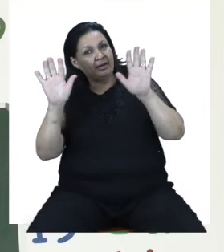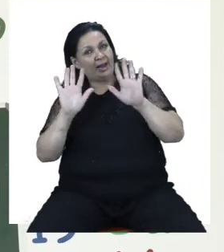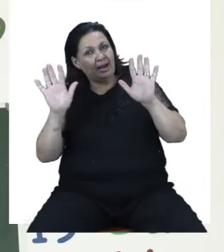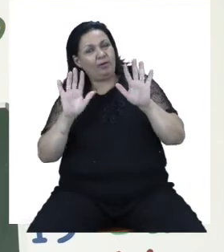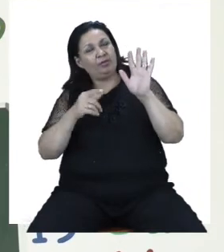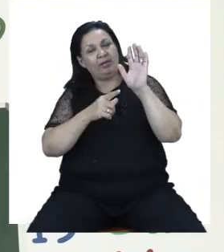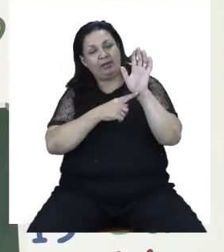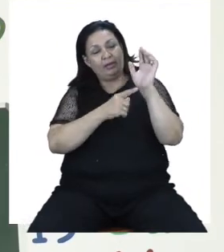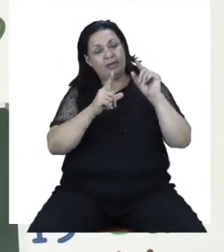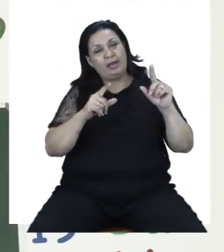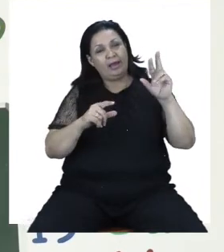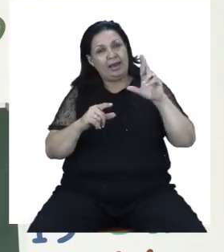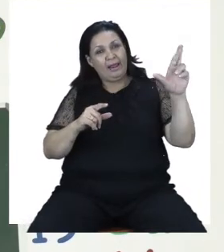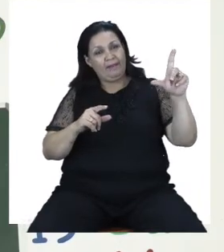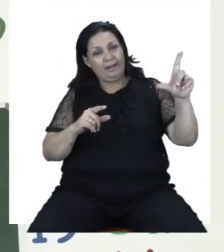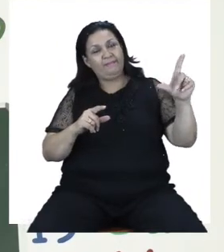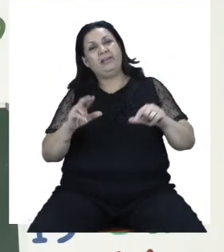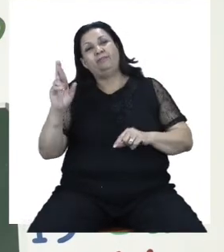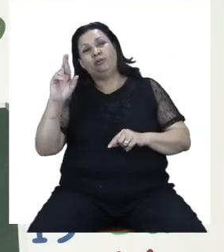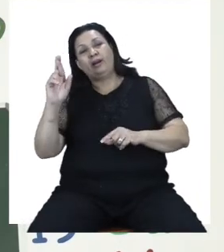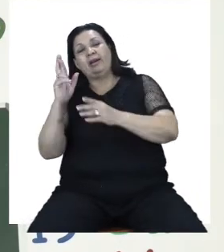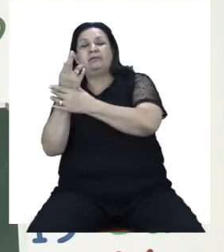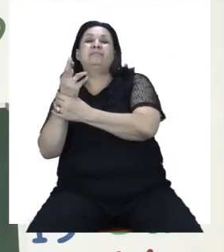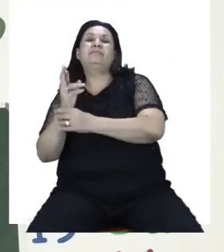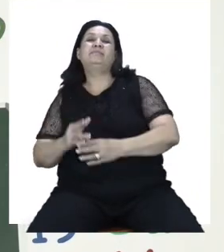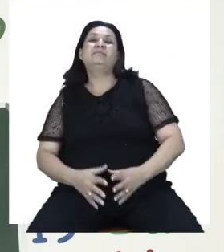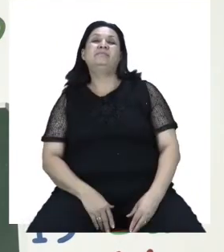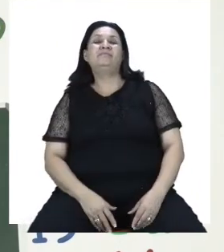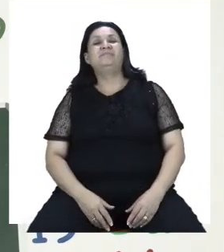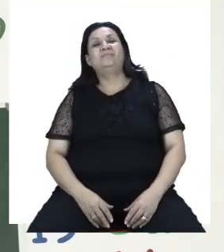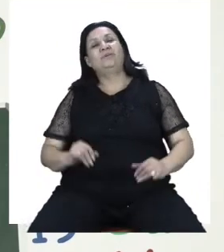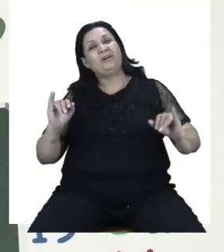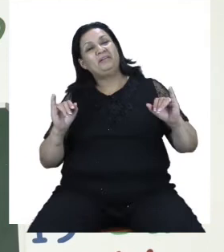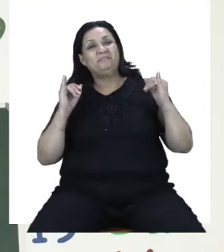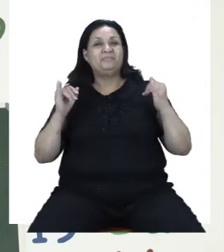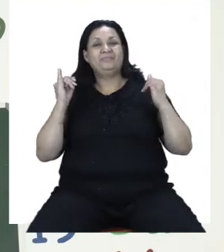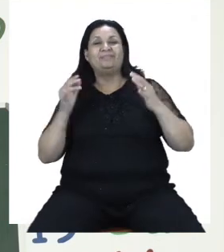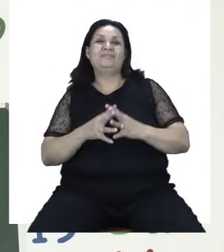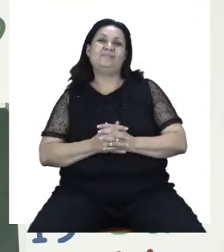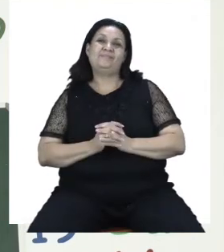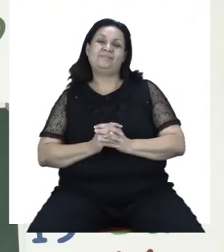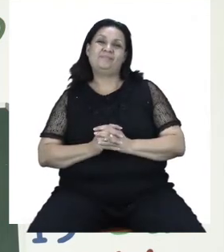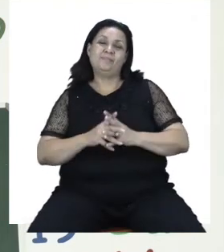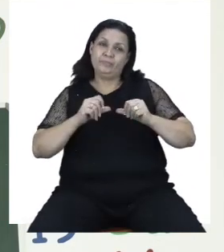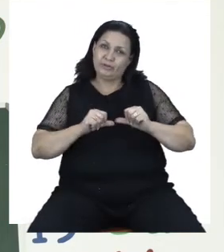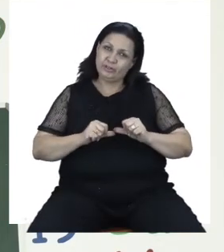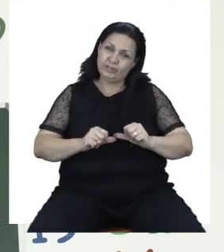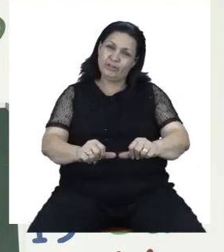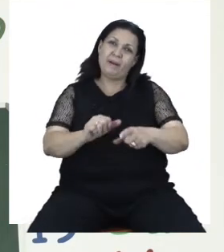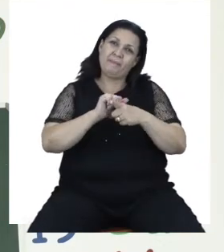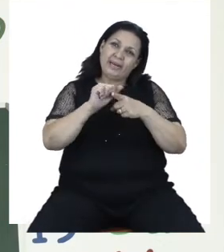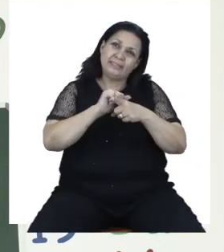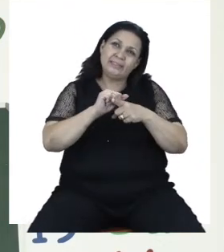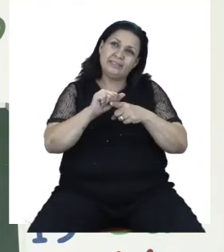right hand and for the left hand, and you can have so much fun with this game. I want you to continue practicing at